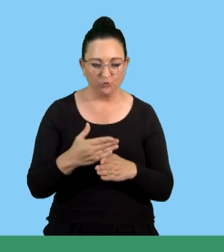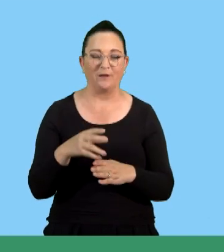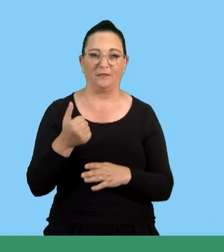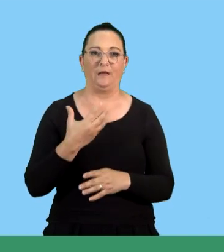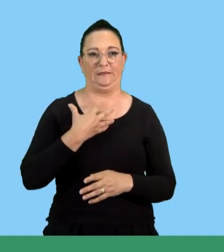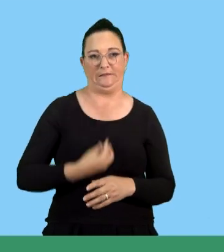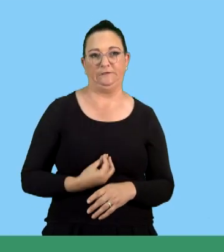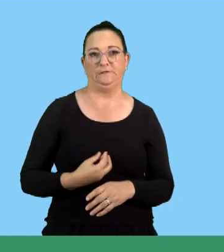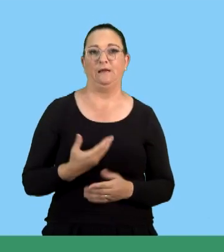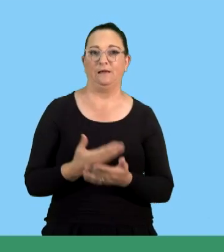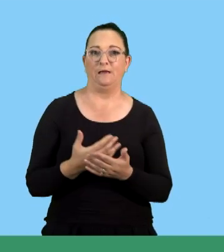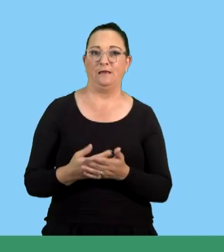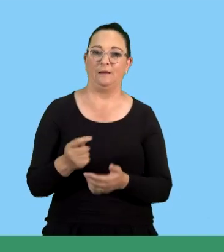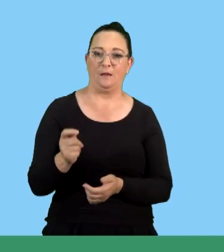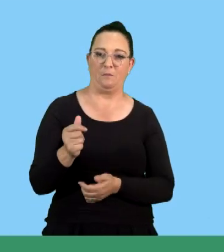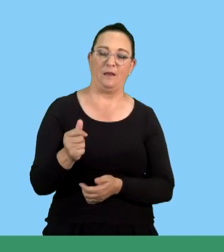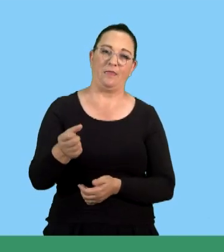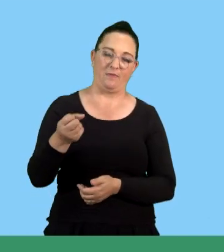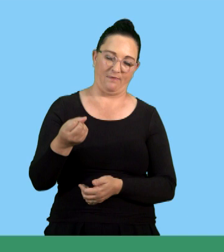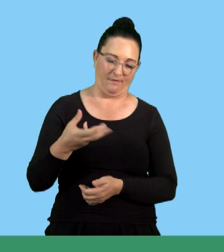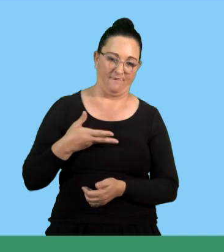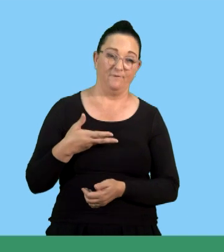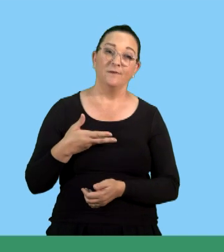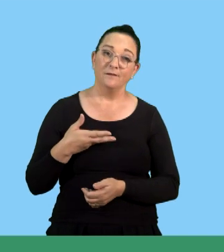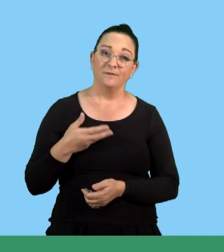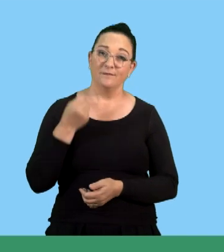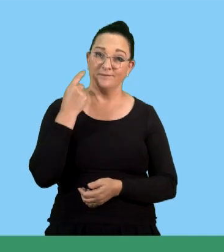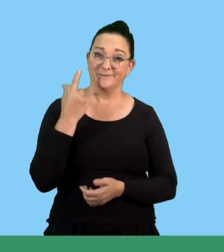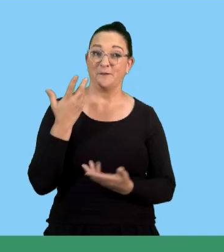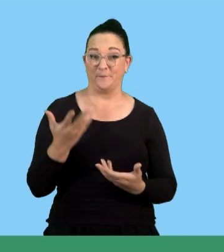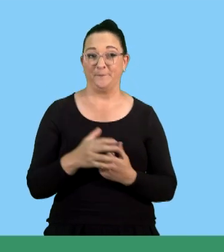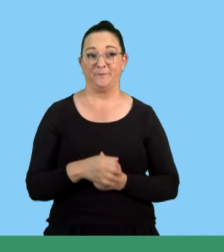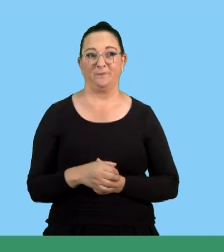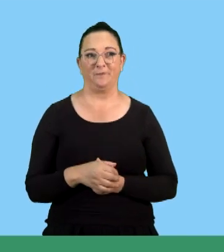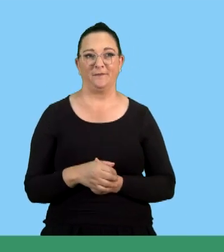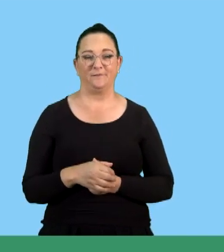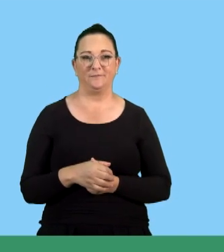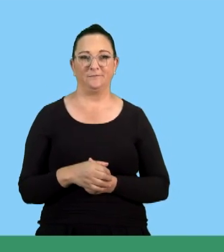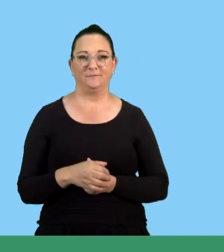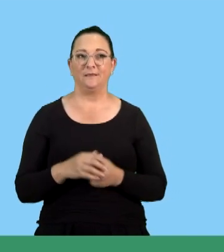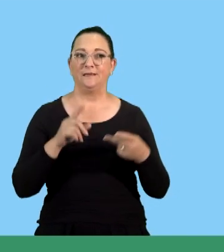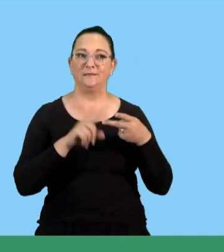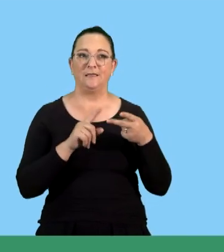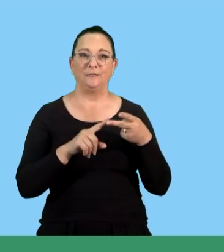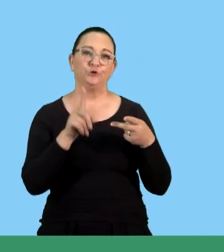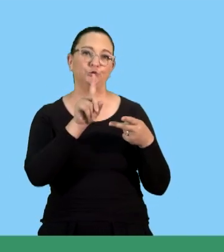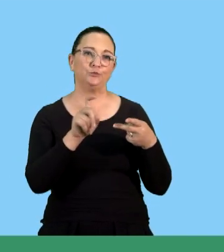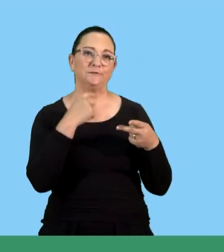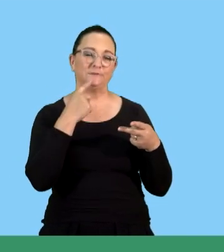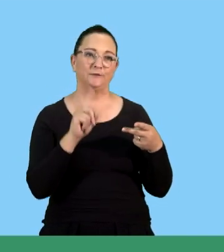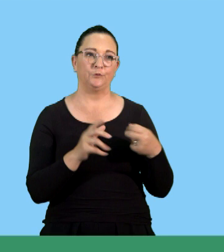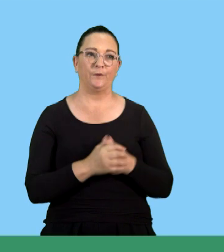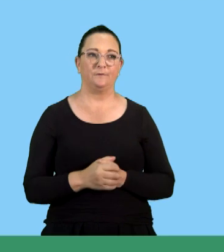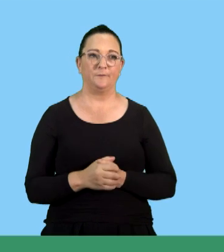duty to claim for compensation. So that was just a giveaway, don't you think? Yes. So the second question